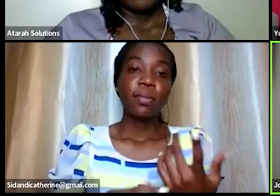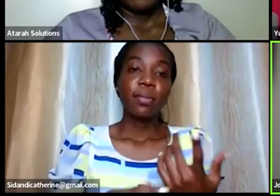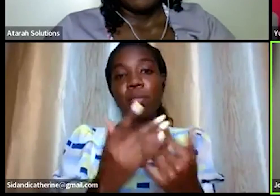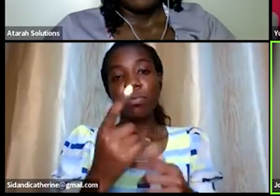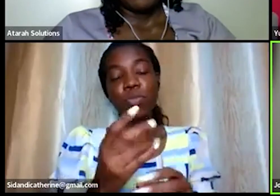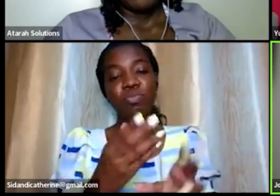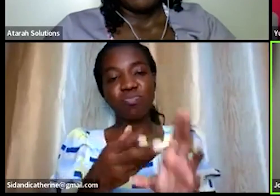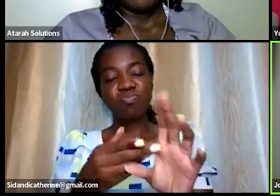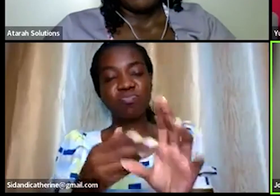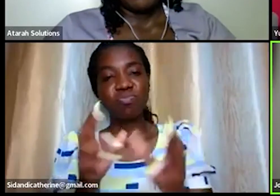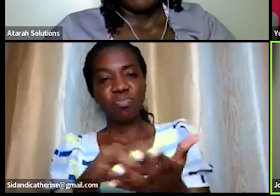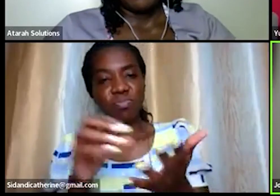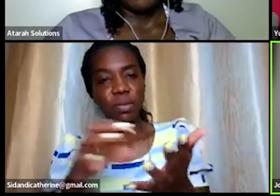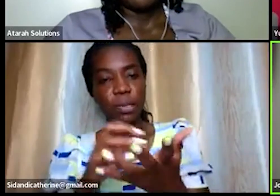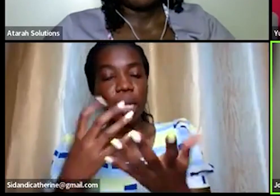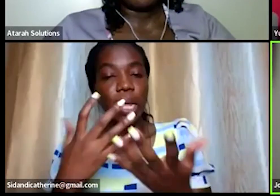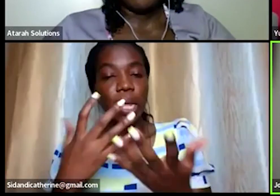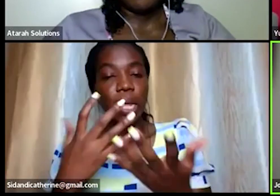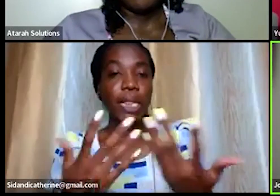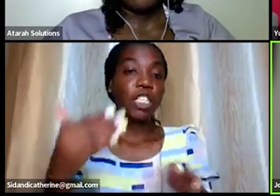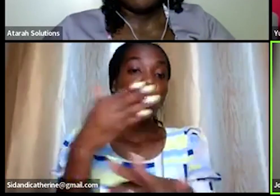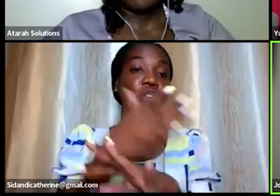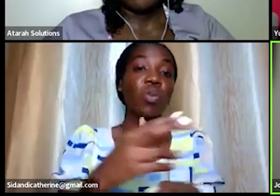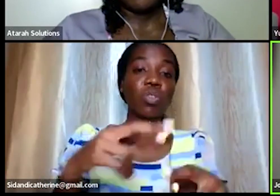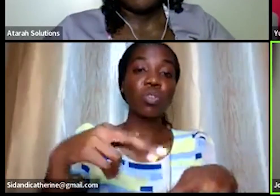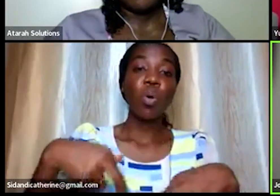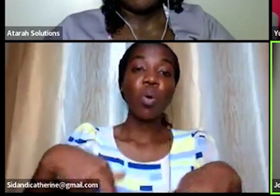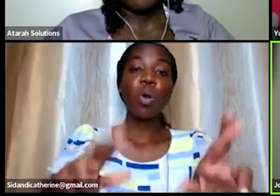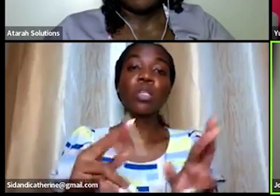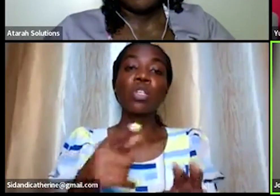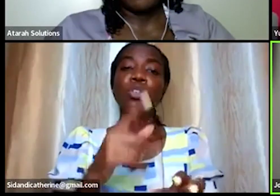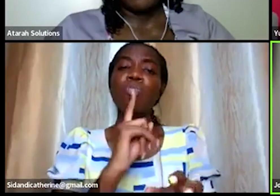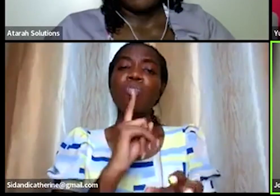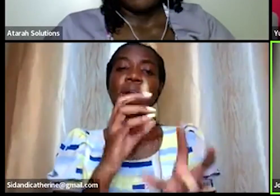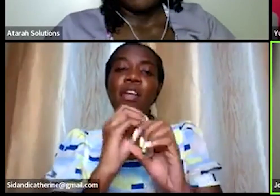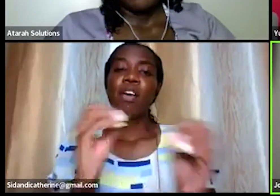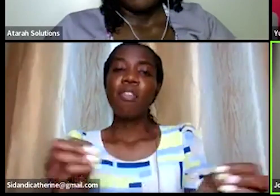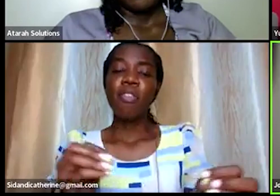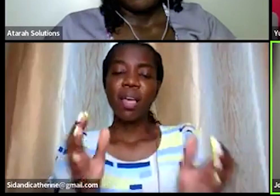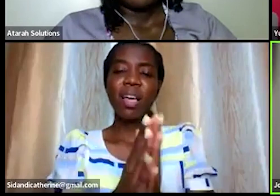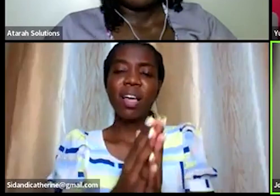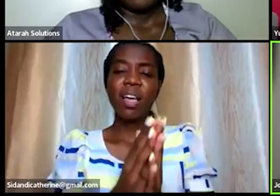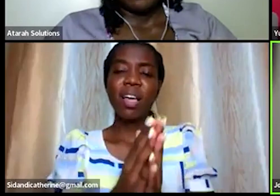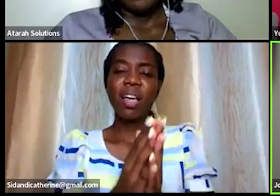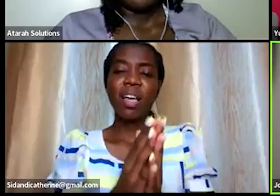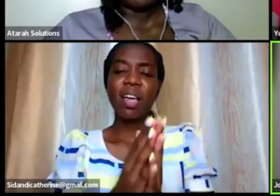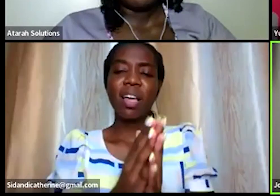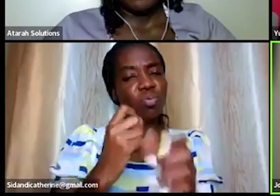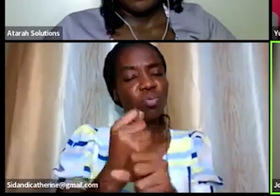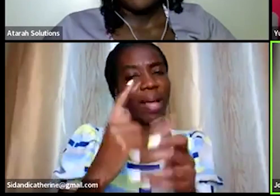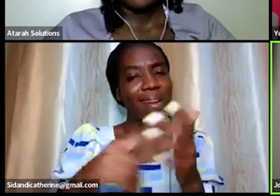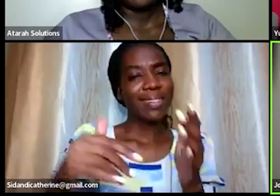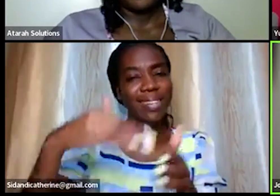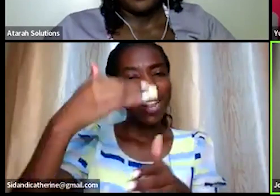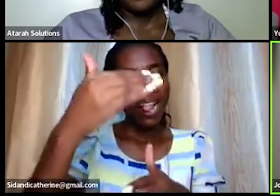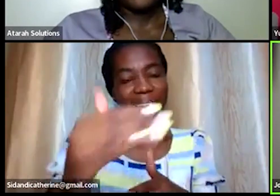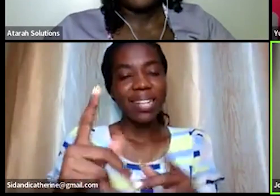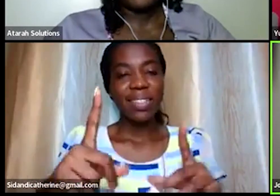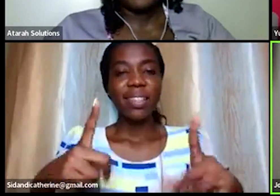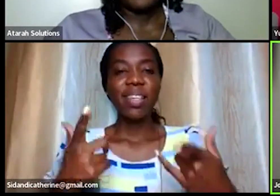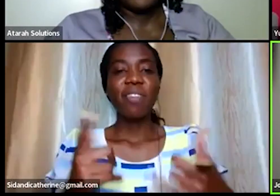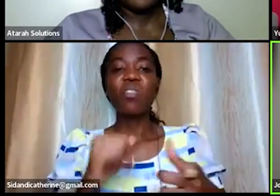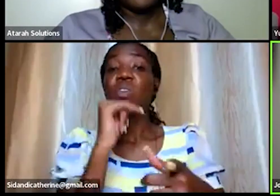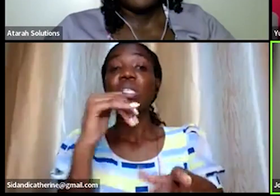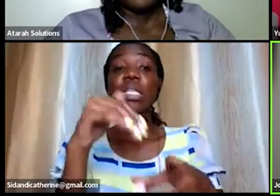at a career crossroads. You are unsure and uncertain about what next to do in life, not just in your career, but in your